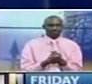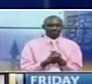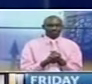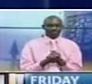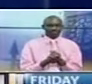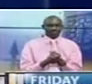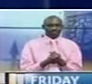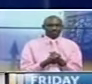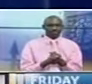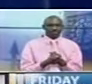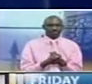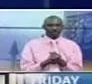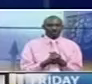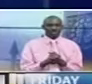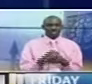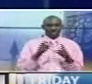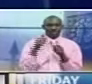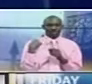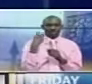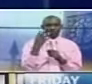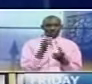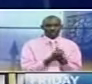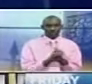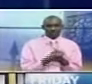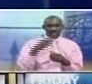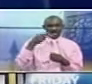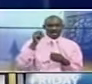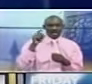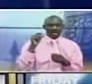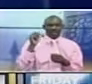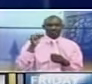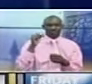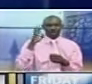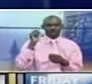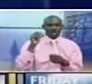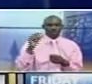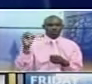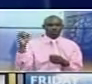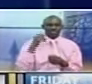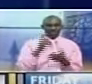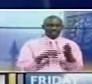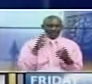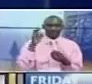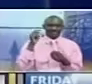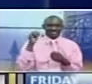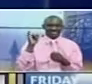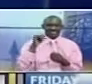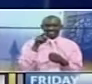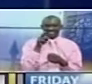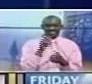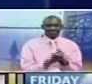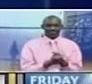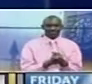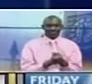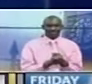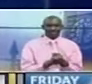mass. yes. All right. What about this? Number 4 is hullabaloo or hulabaloo? Betty, This one I must say came from Joe